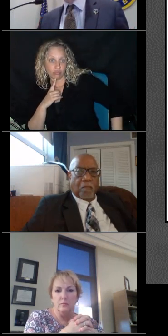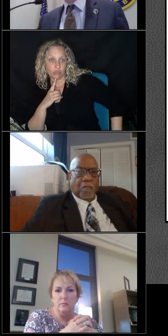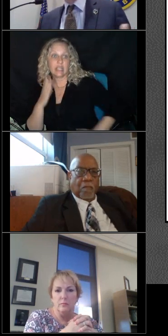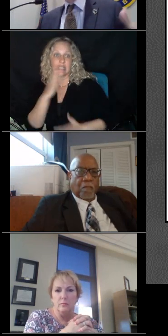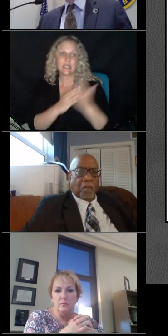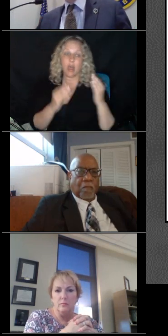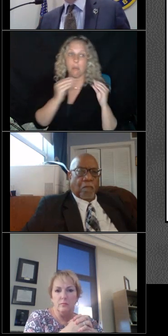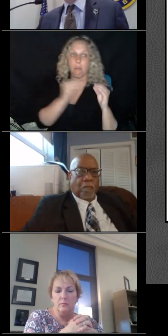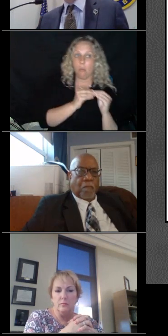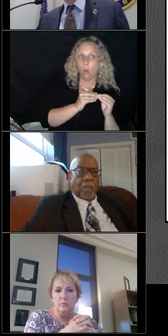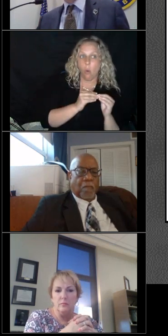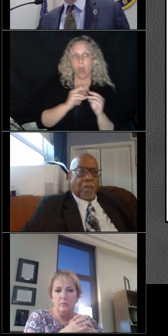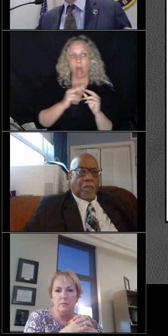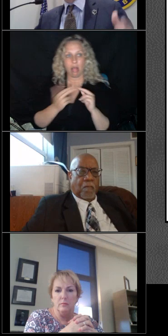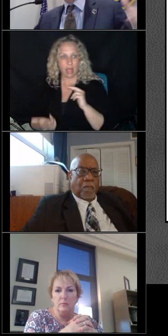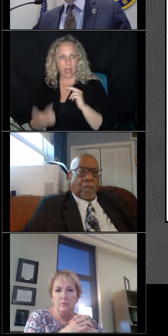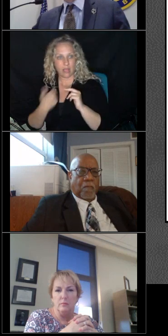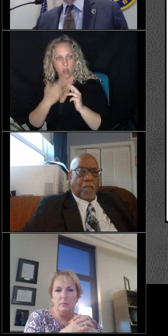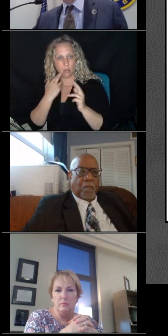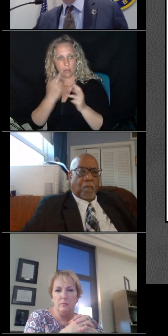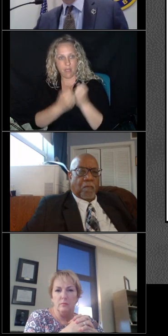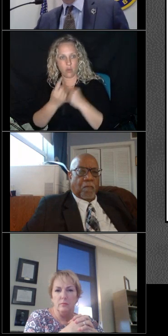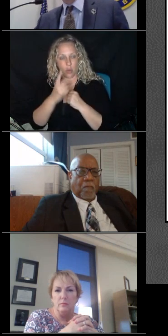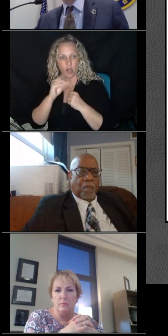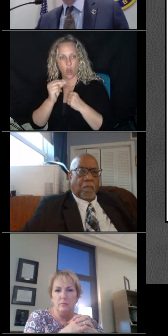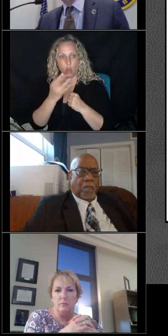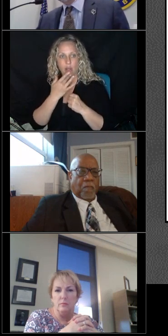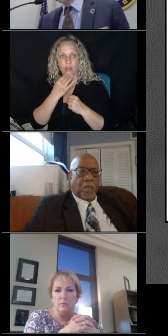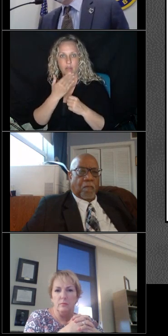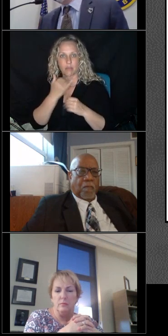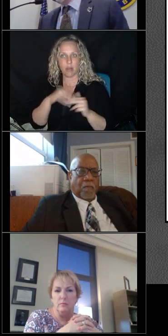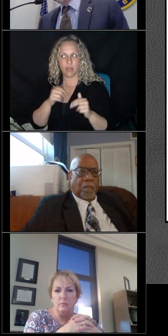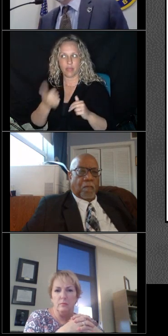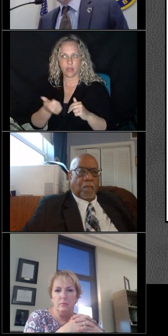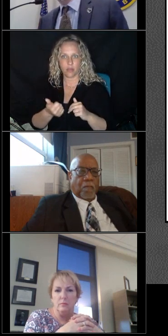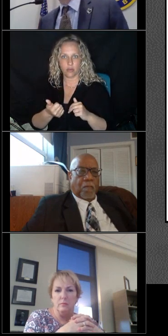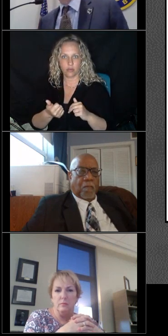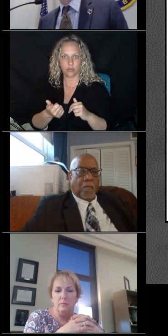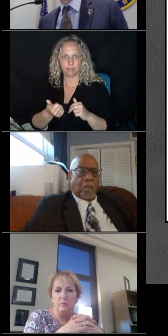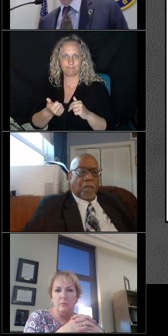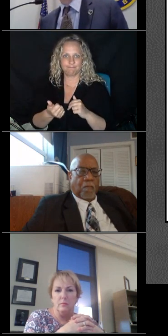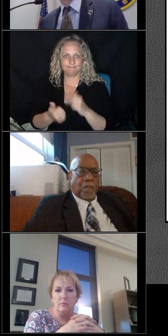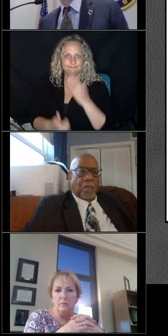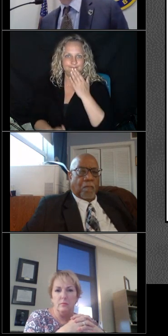some colors with less. I hope everyone understands no color is better than the other.